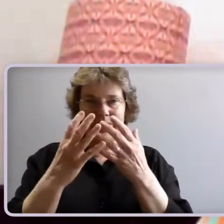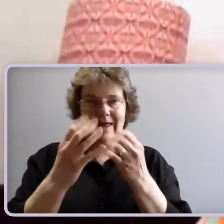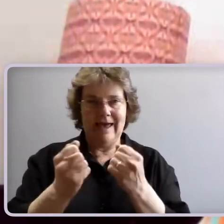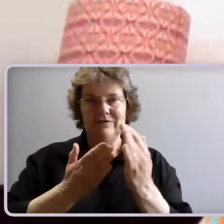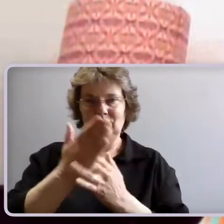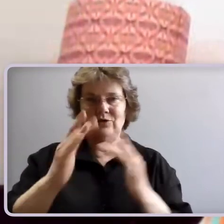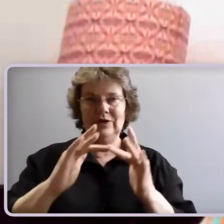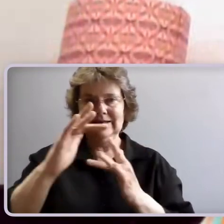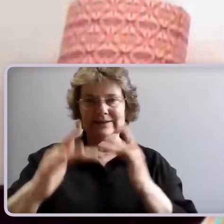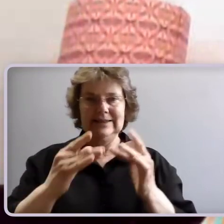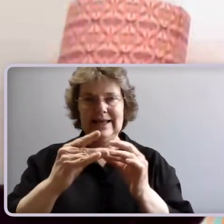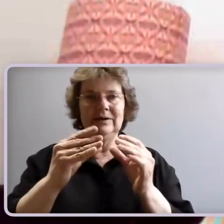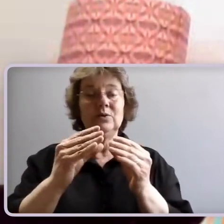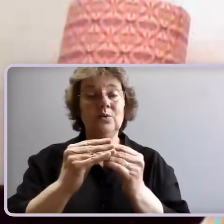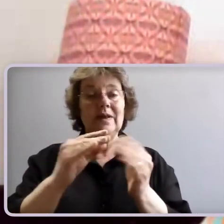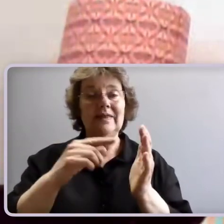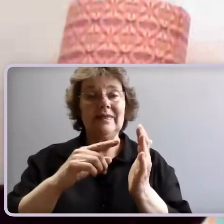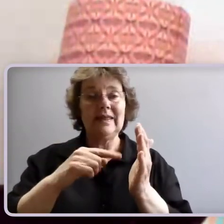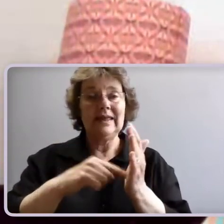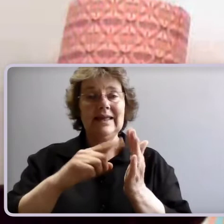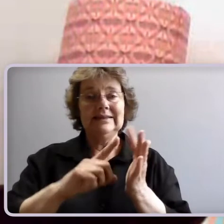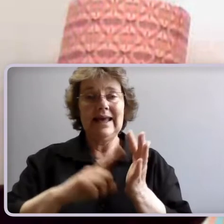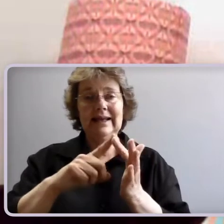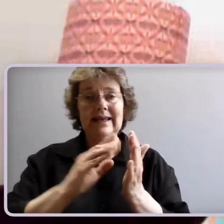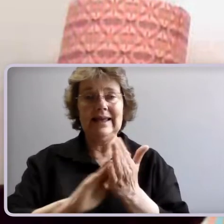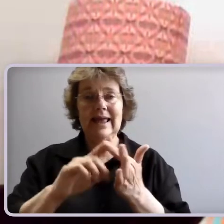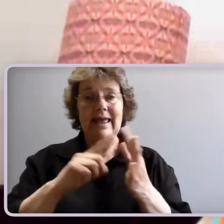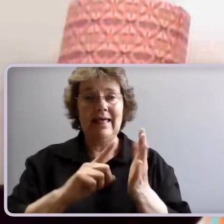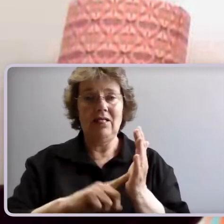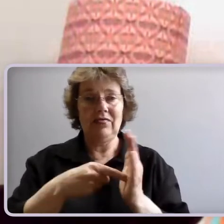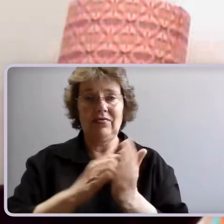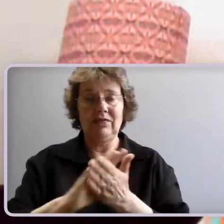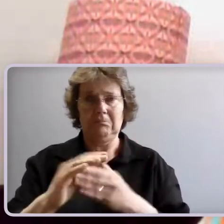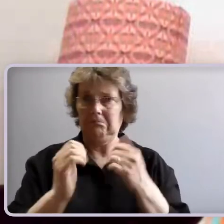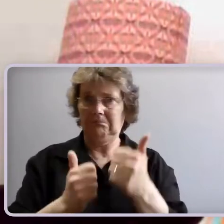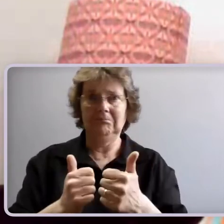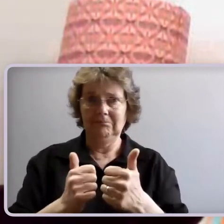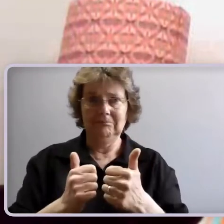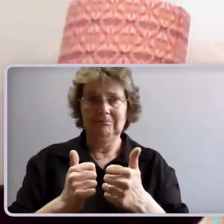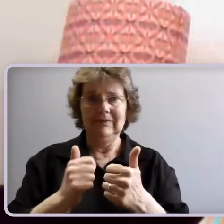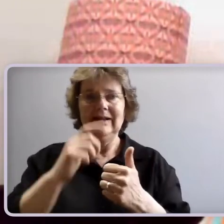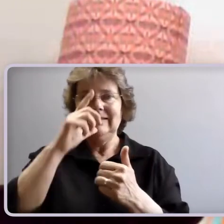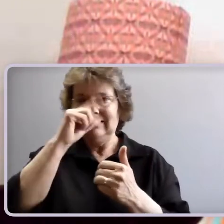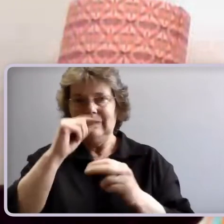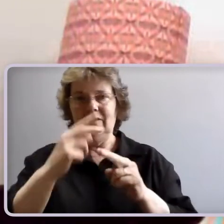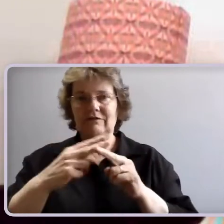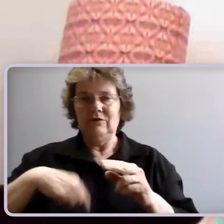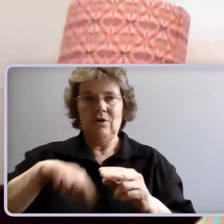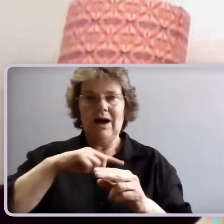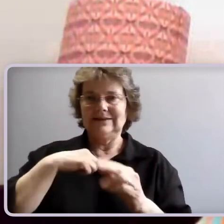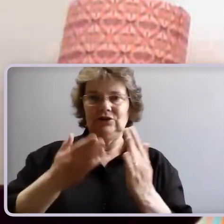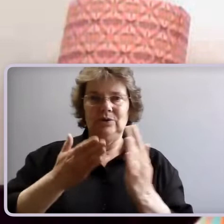has been really great. Even the ability for us all to access psychological care through